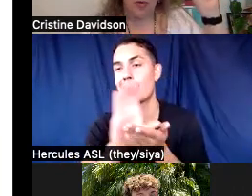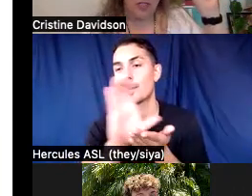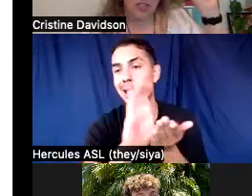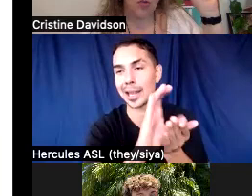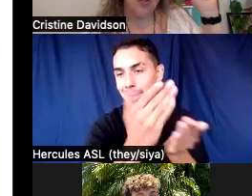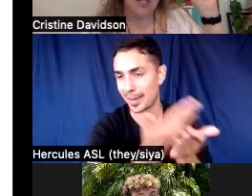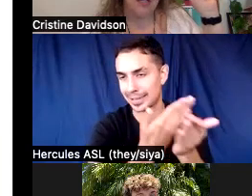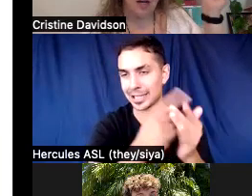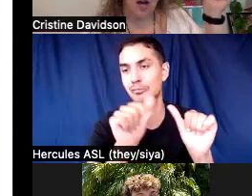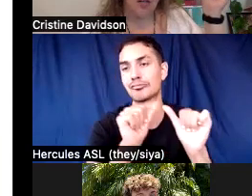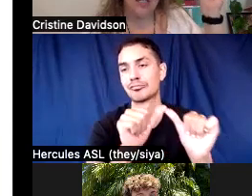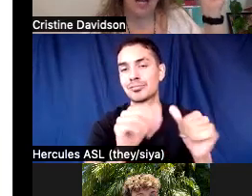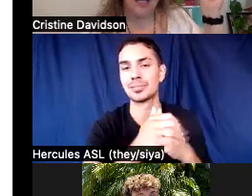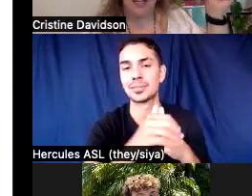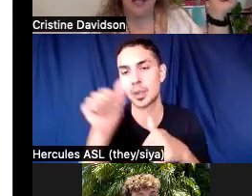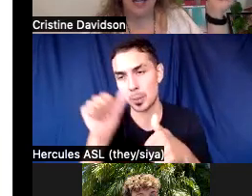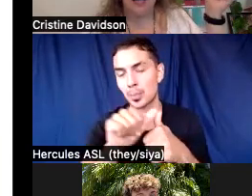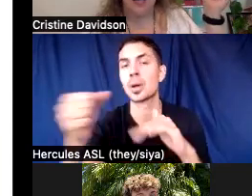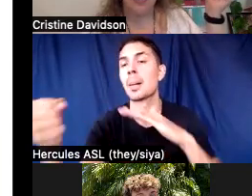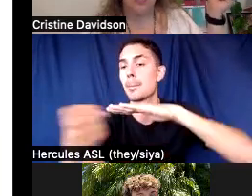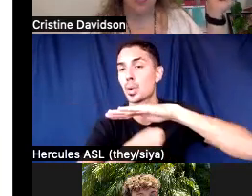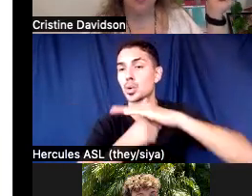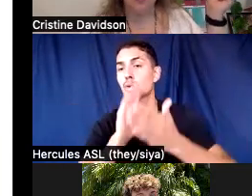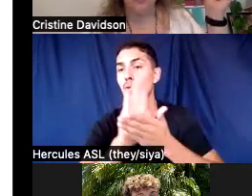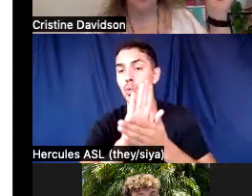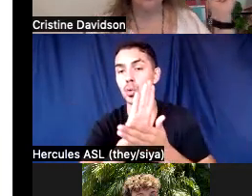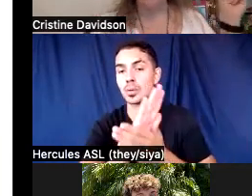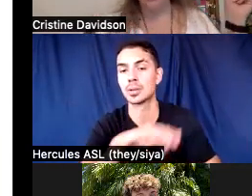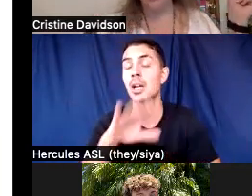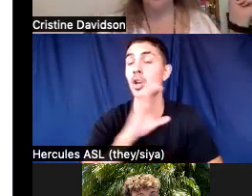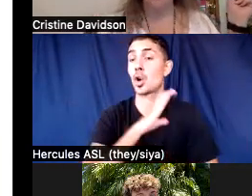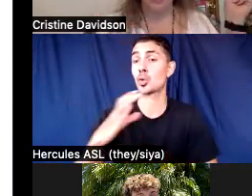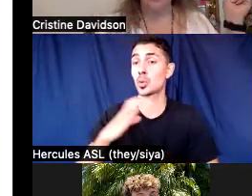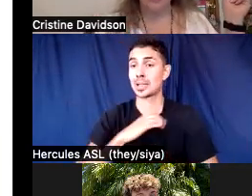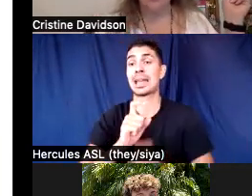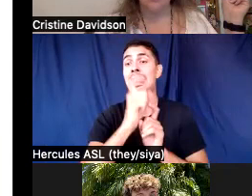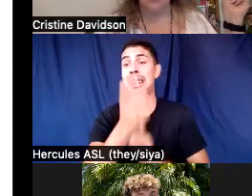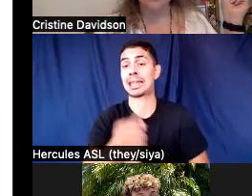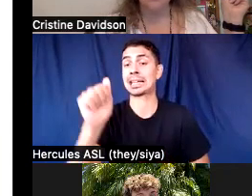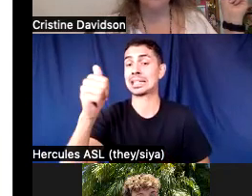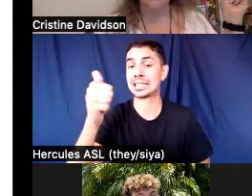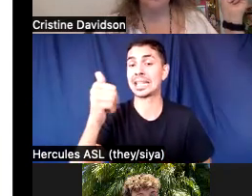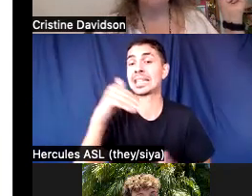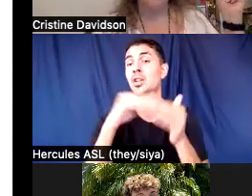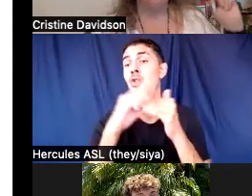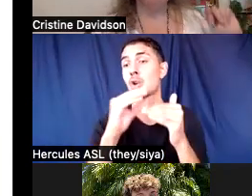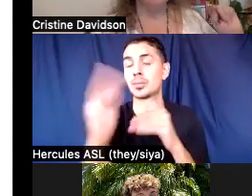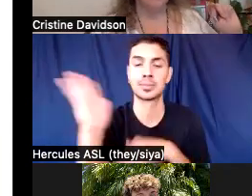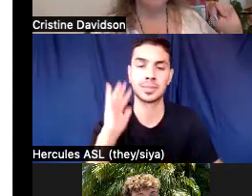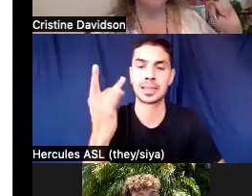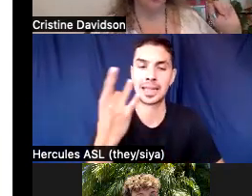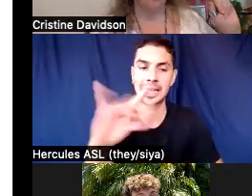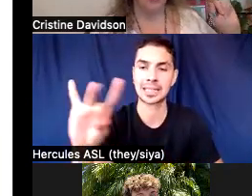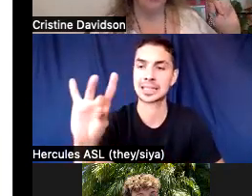the boarding schools that the Congress allocated $10,000 to assimilate us back in 1819.